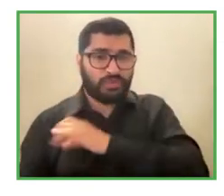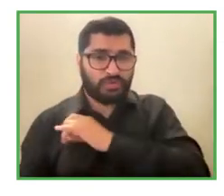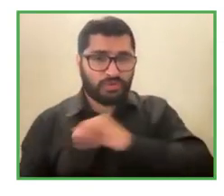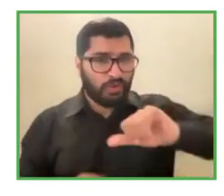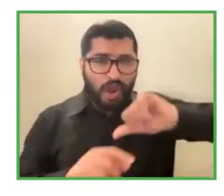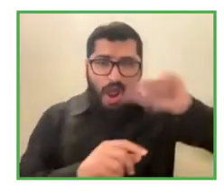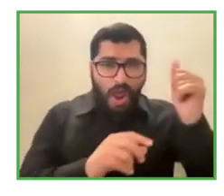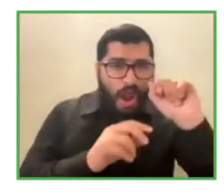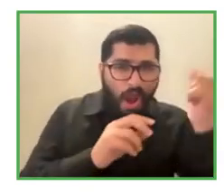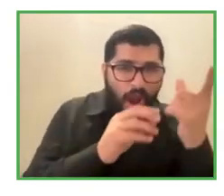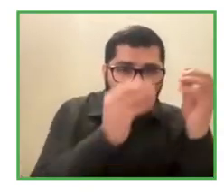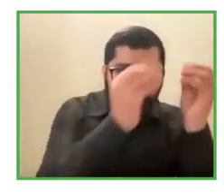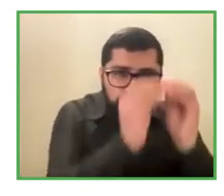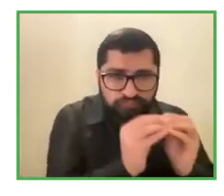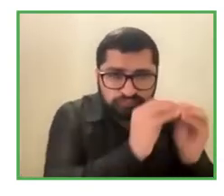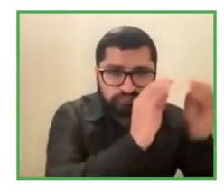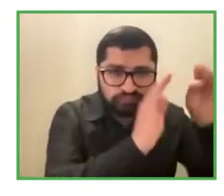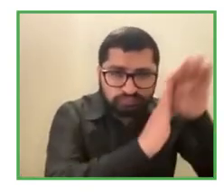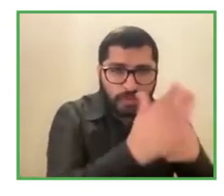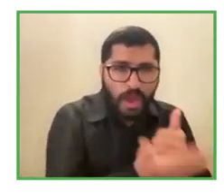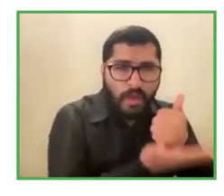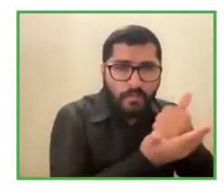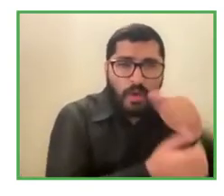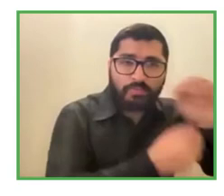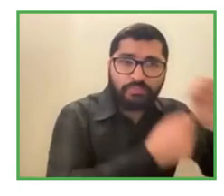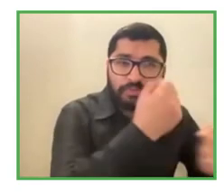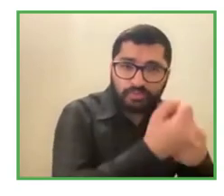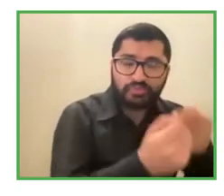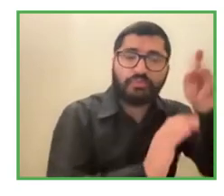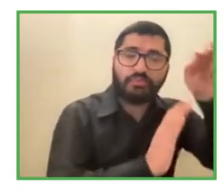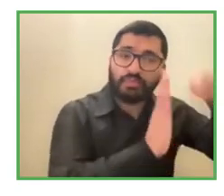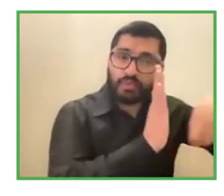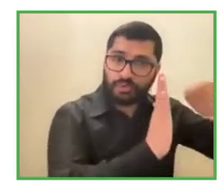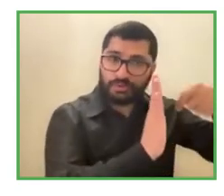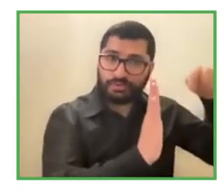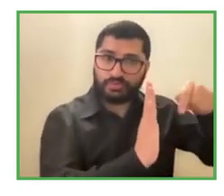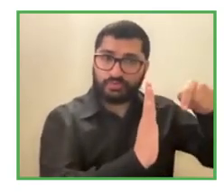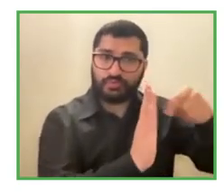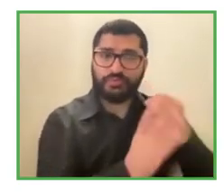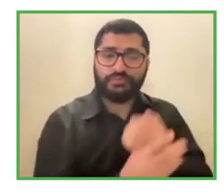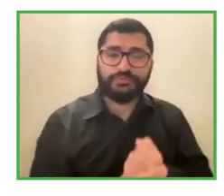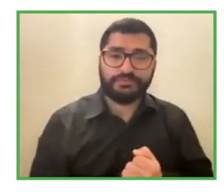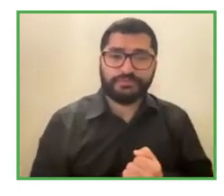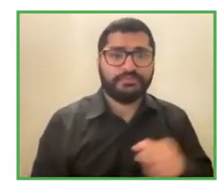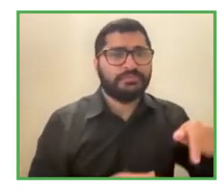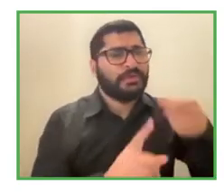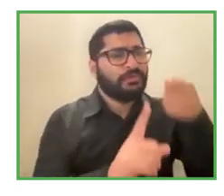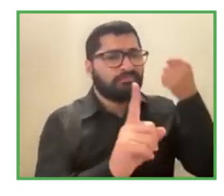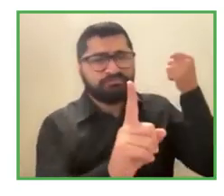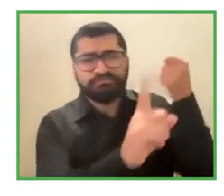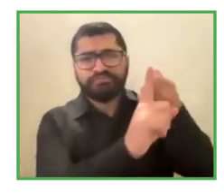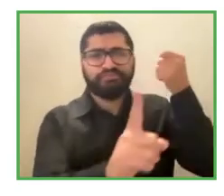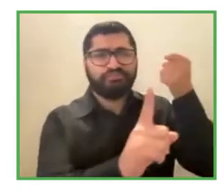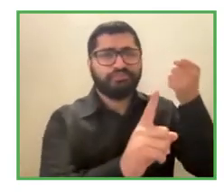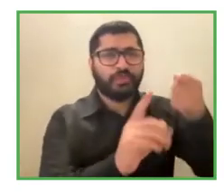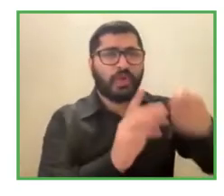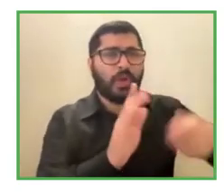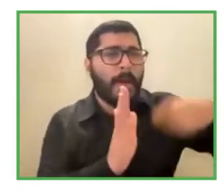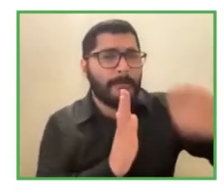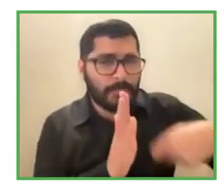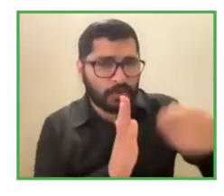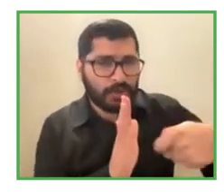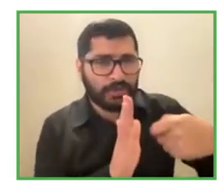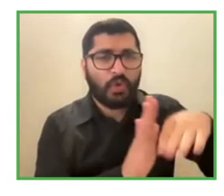done. It was a work that was done with the help of Zero Project and the Impact Transfer